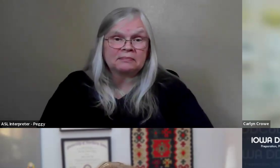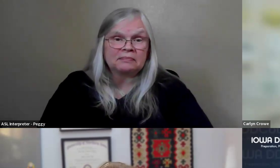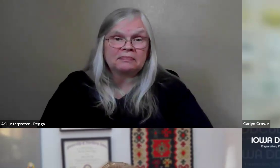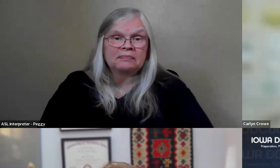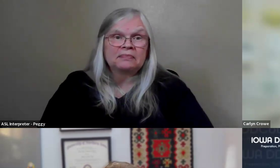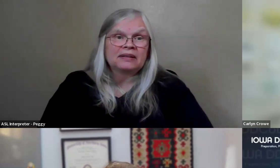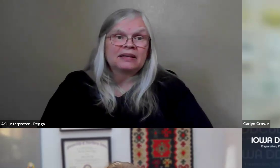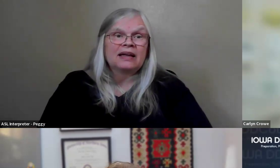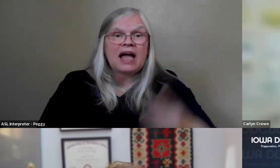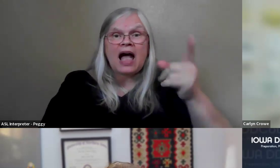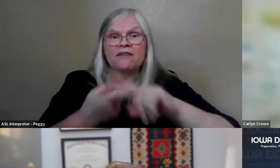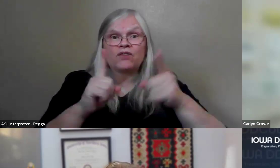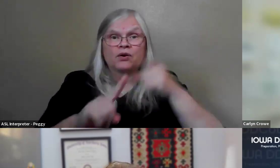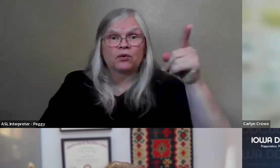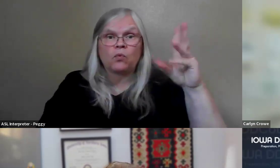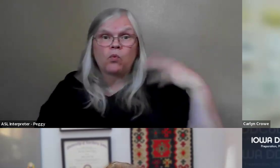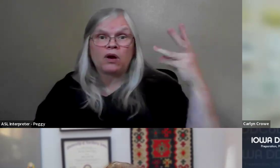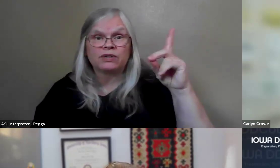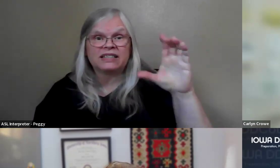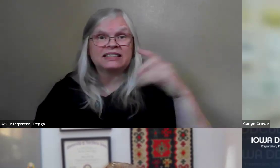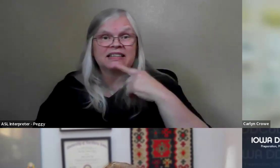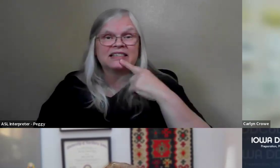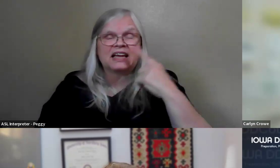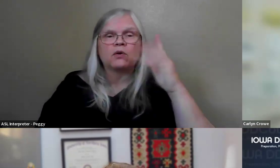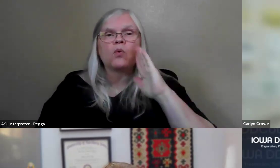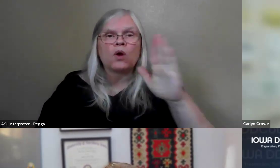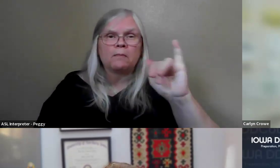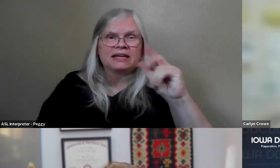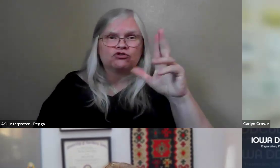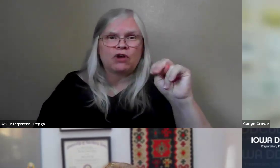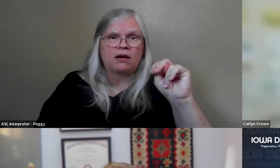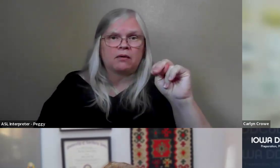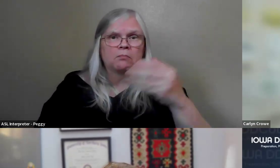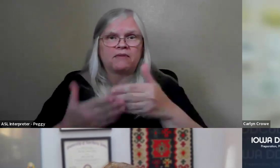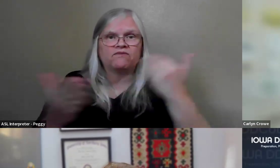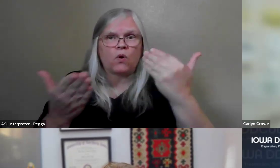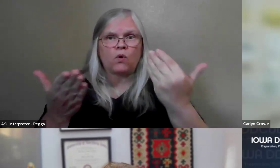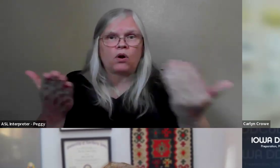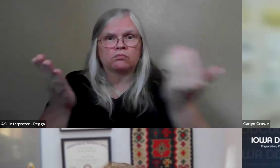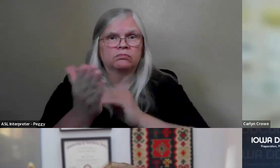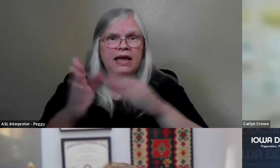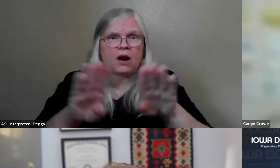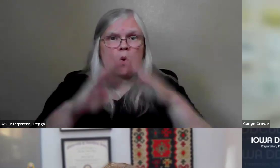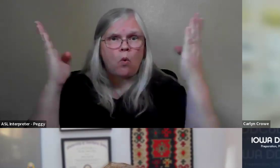I have friends out in DC that say it's going to be January before it reopens, federal government reopens.